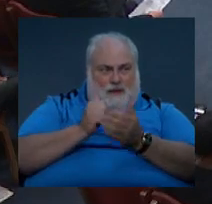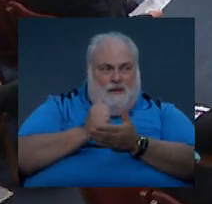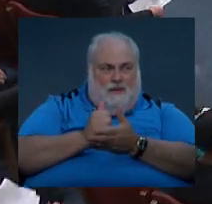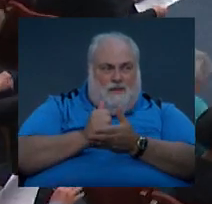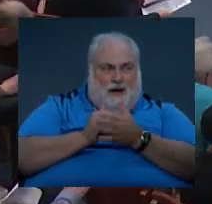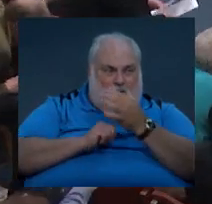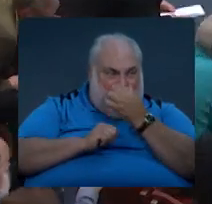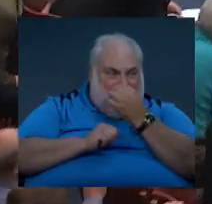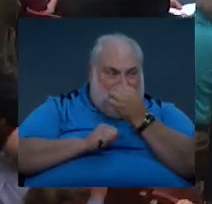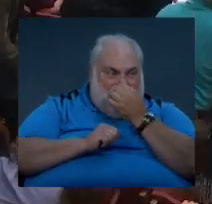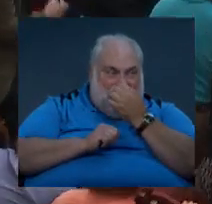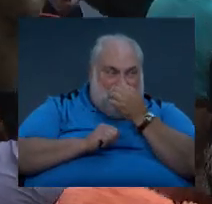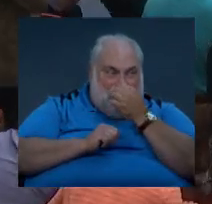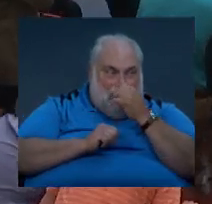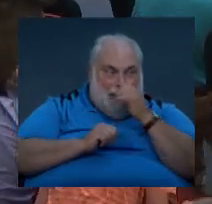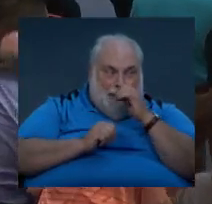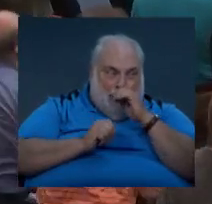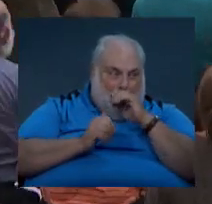for the Pledge of Allegiance.